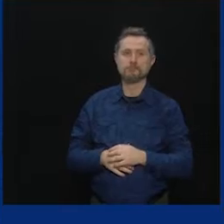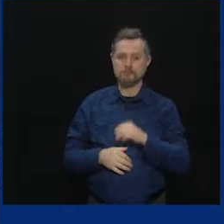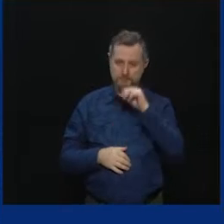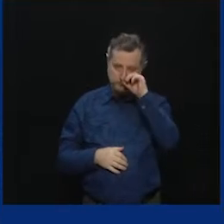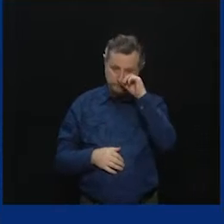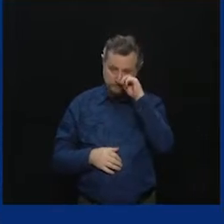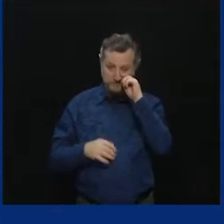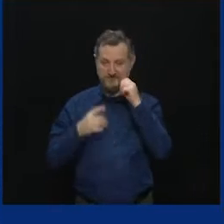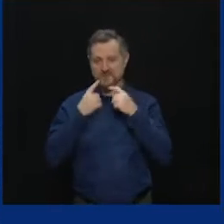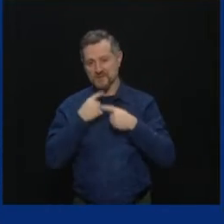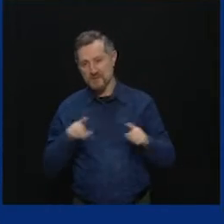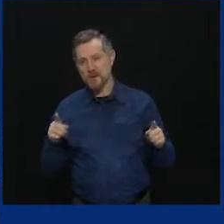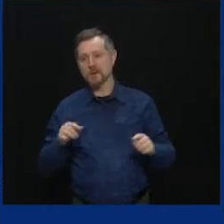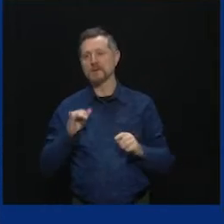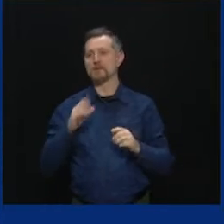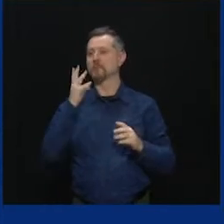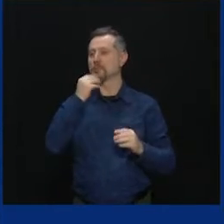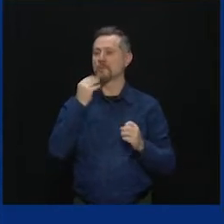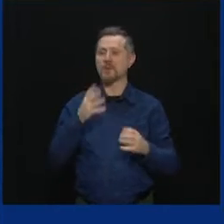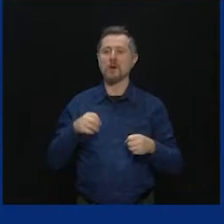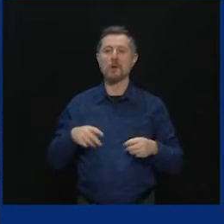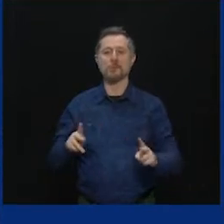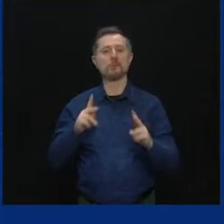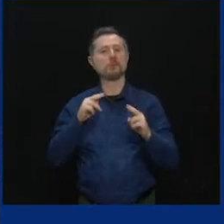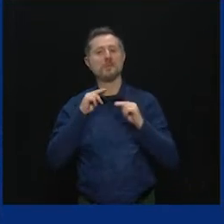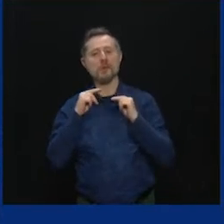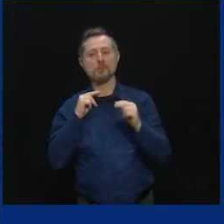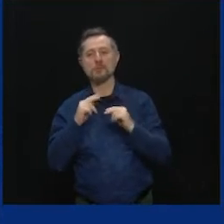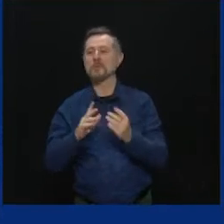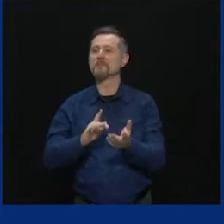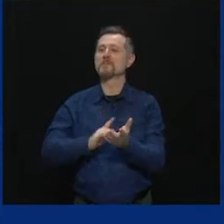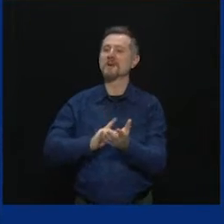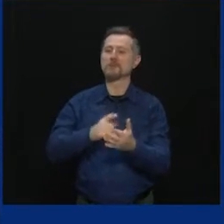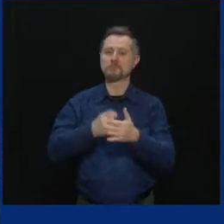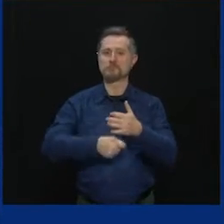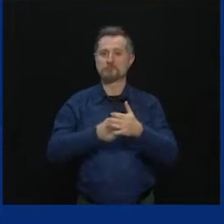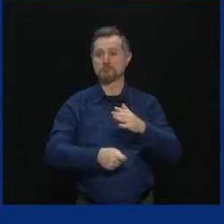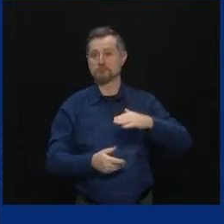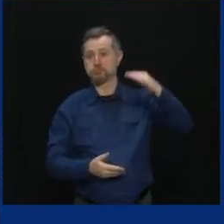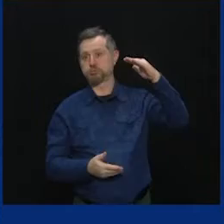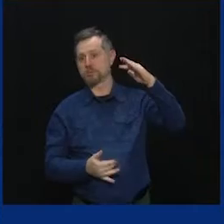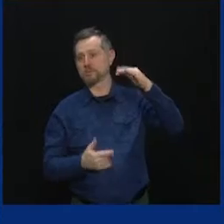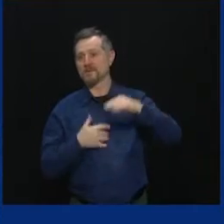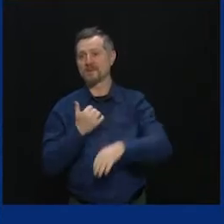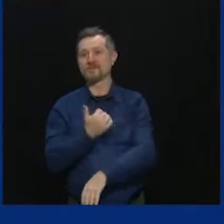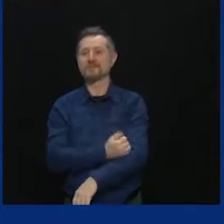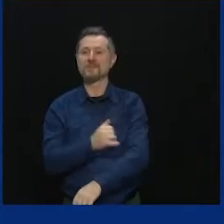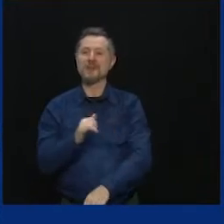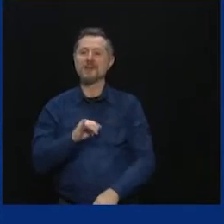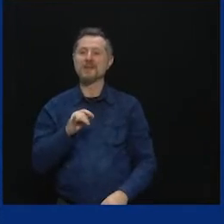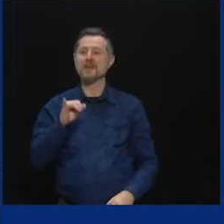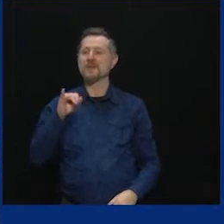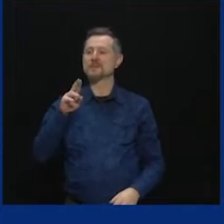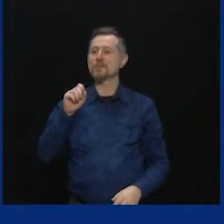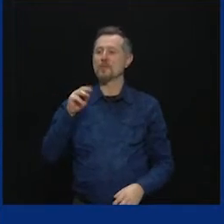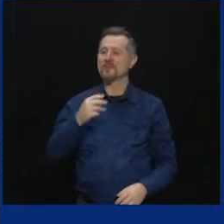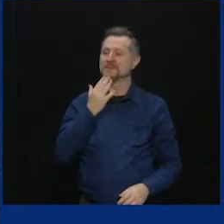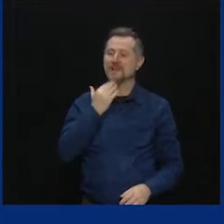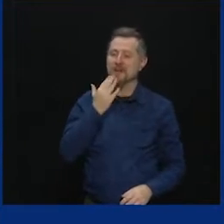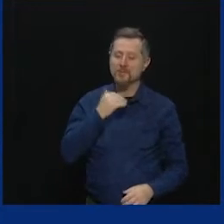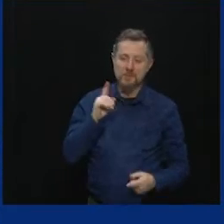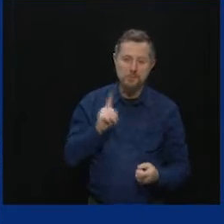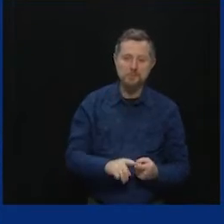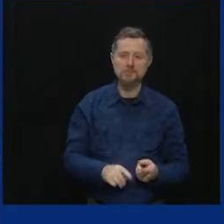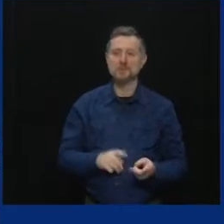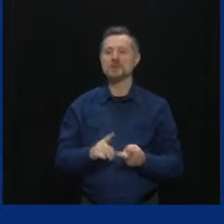the opportunity to negotiate drug prices, so insulin prices will be going down and cancer drug prices will be going